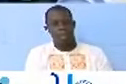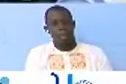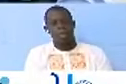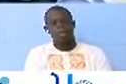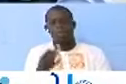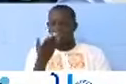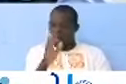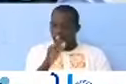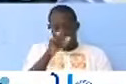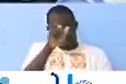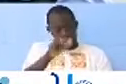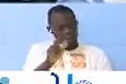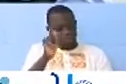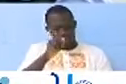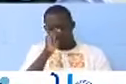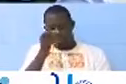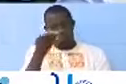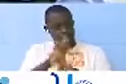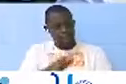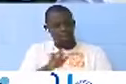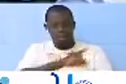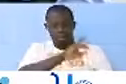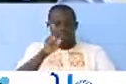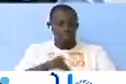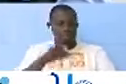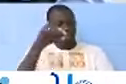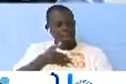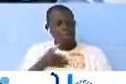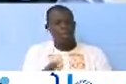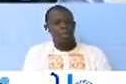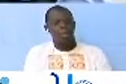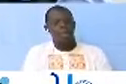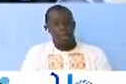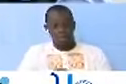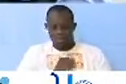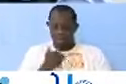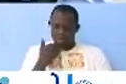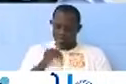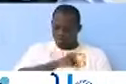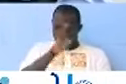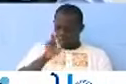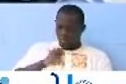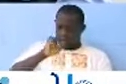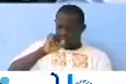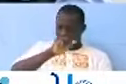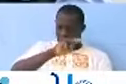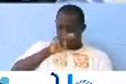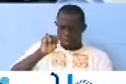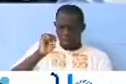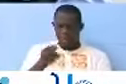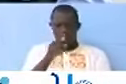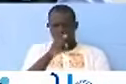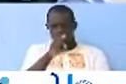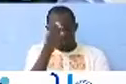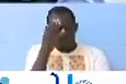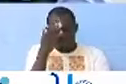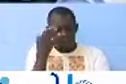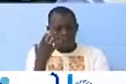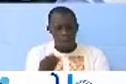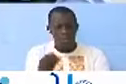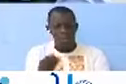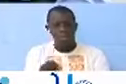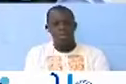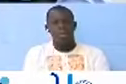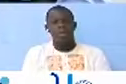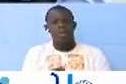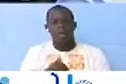He might die here. He said to me, Sanneh, how do you know that? I said to